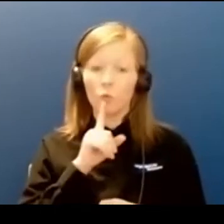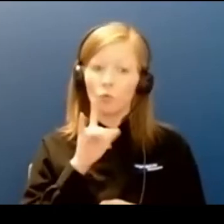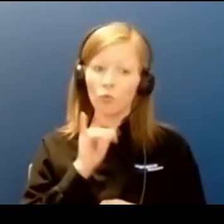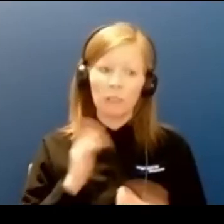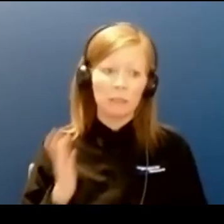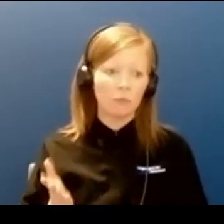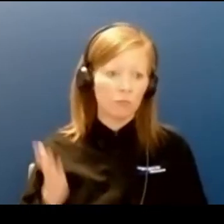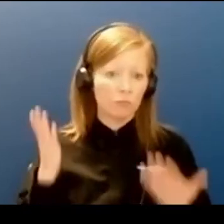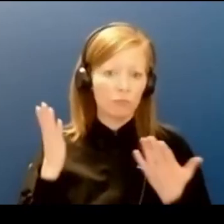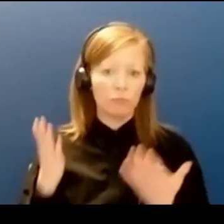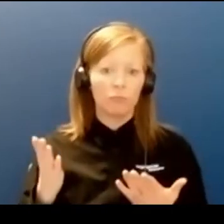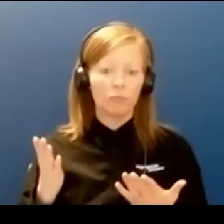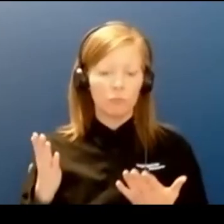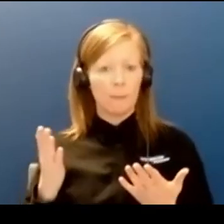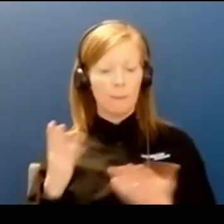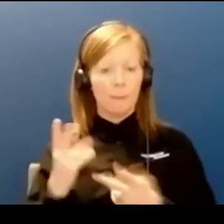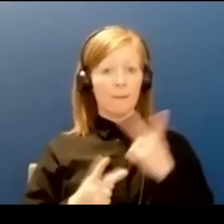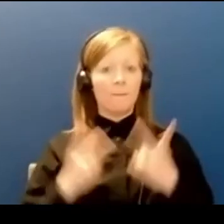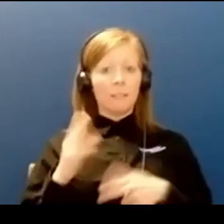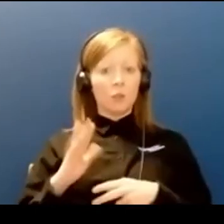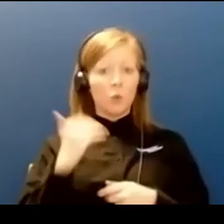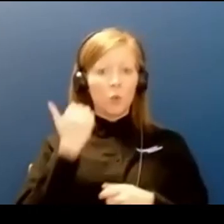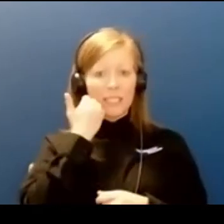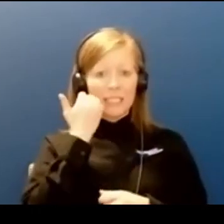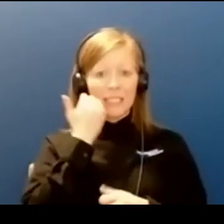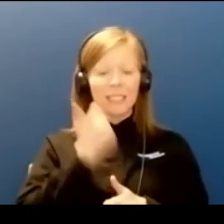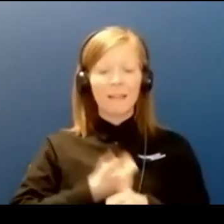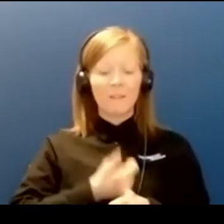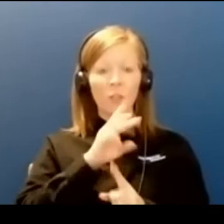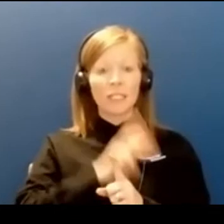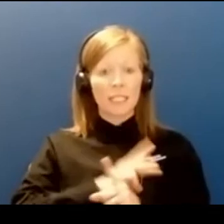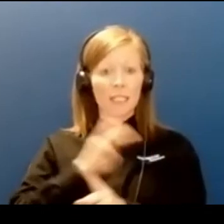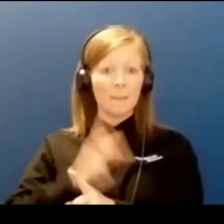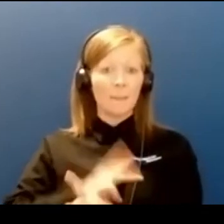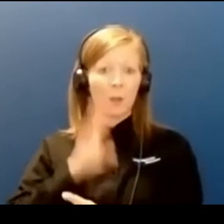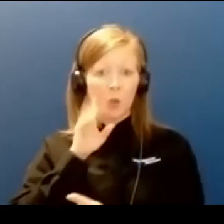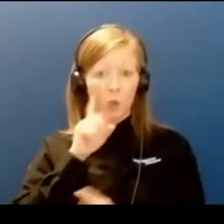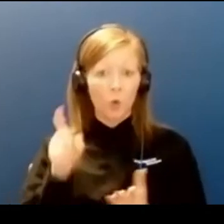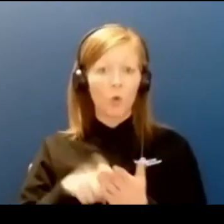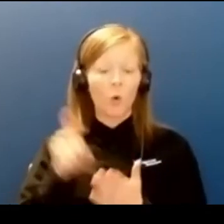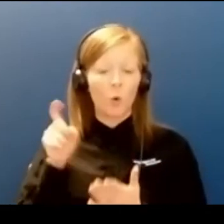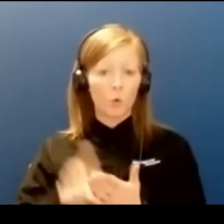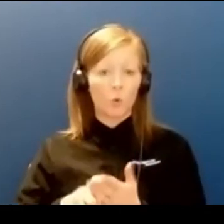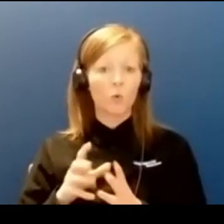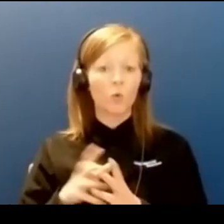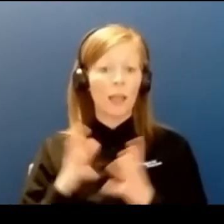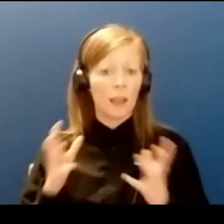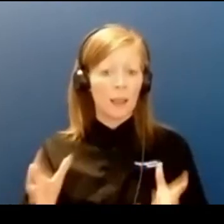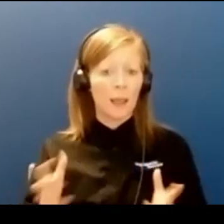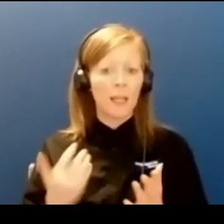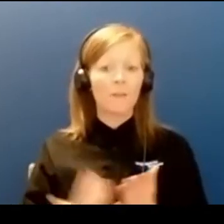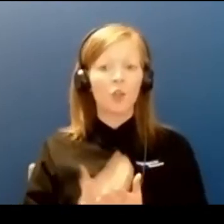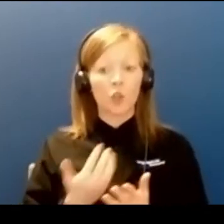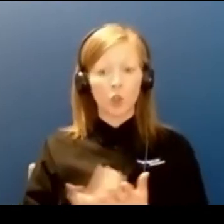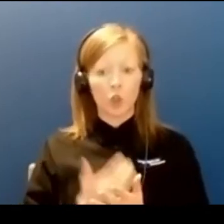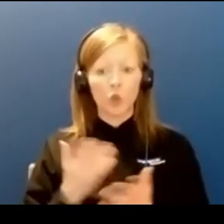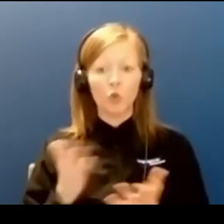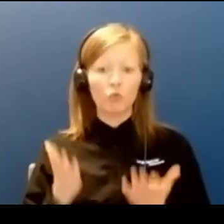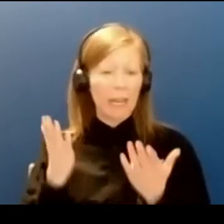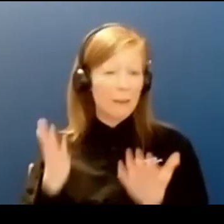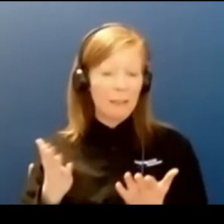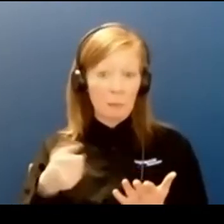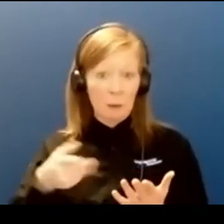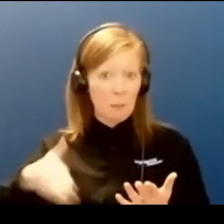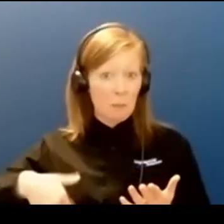recommend visiting your dentist every 6 months, because you'll find a lot of new recommendations that you had no